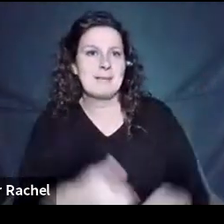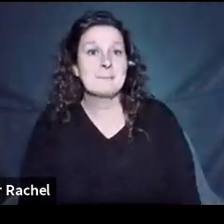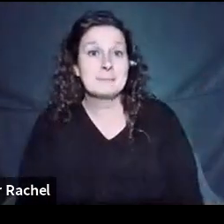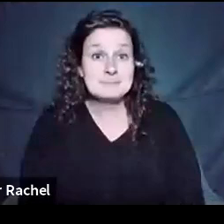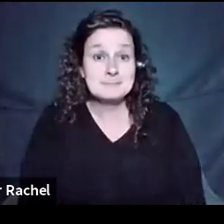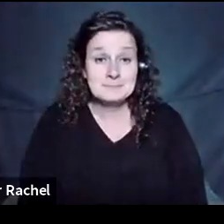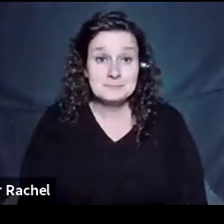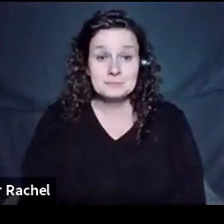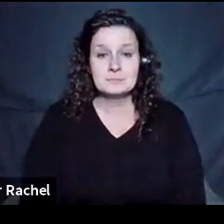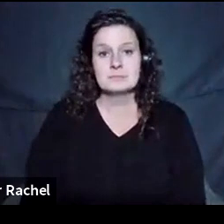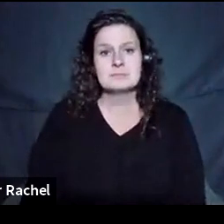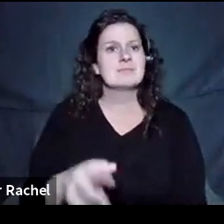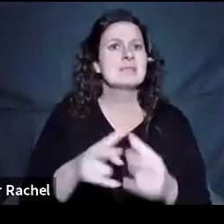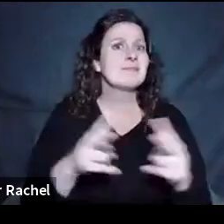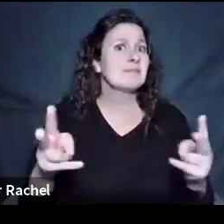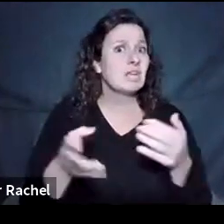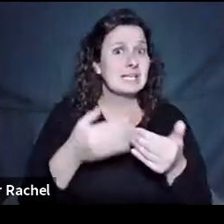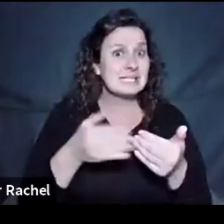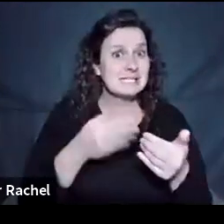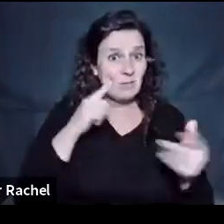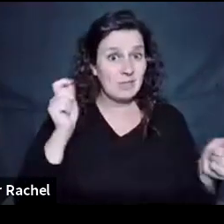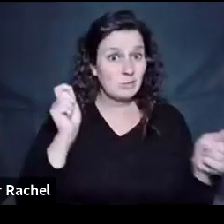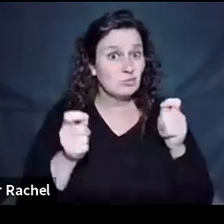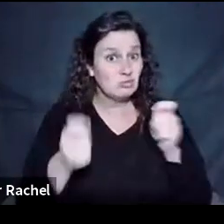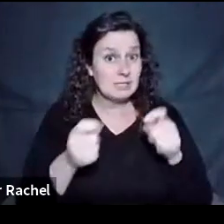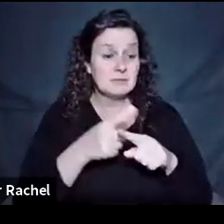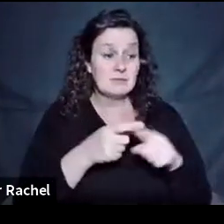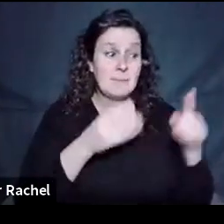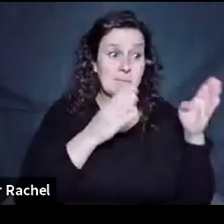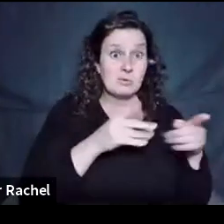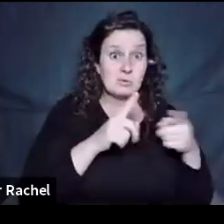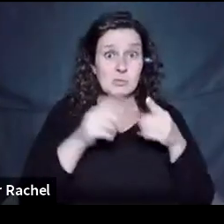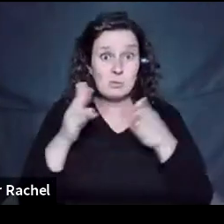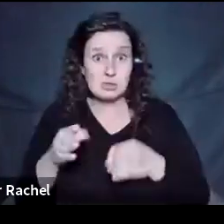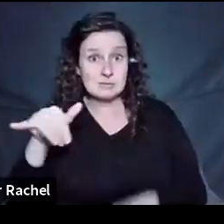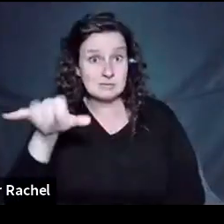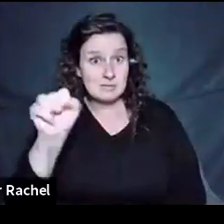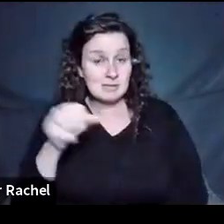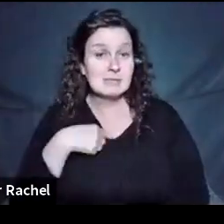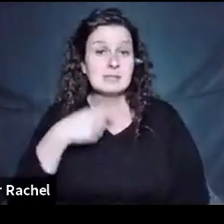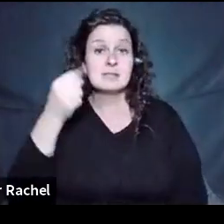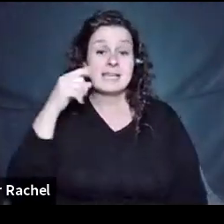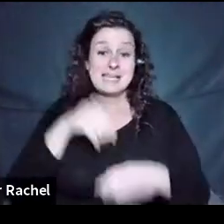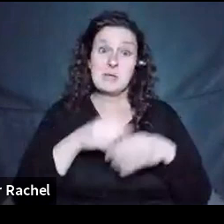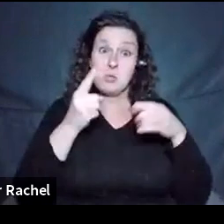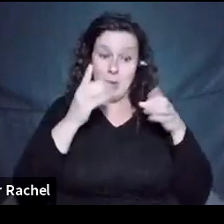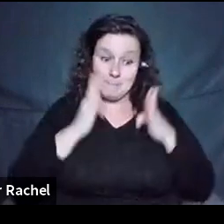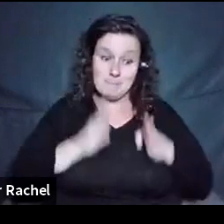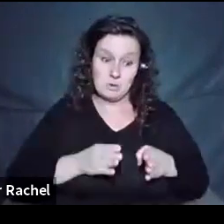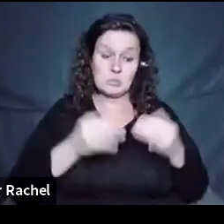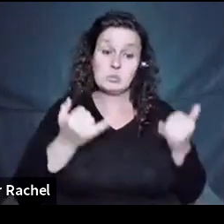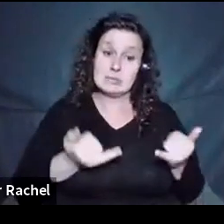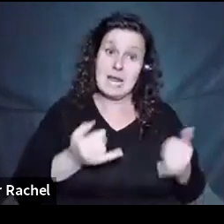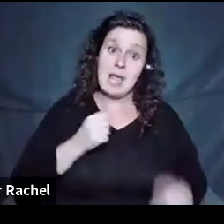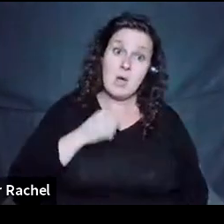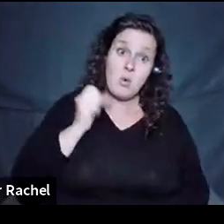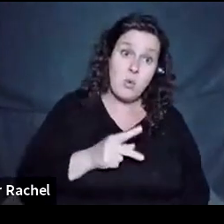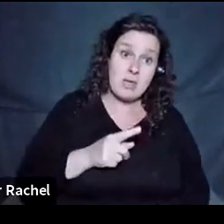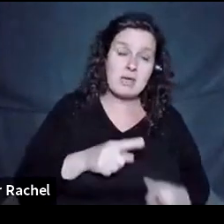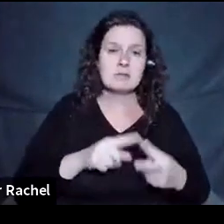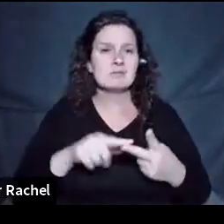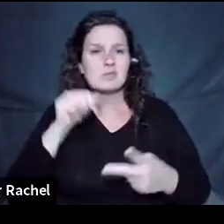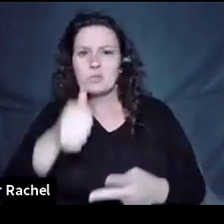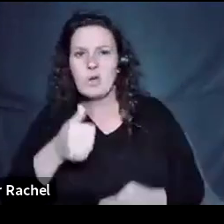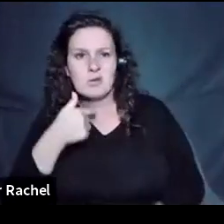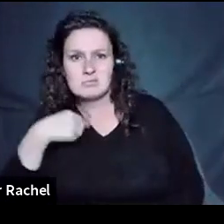And because it's very easy for it to change from person to person, but also within the same person from day to day. If I'm having a super bad pain